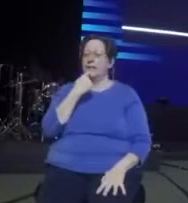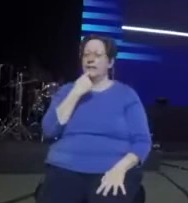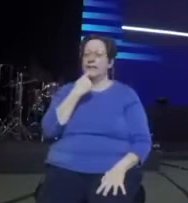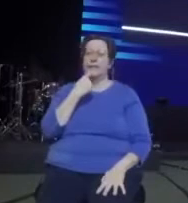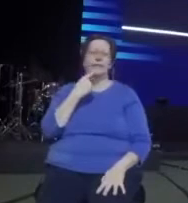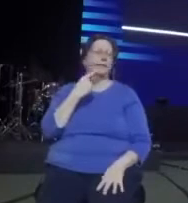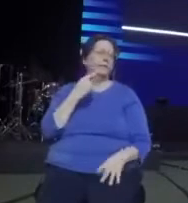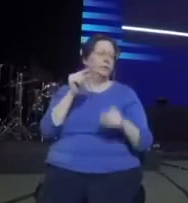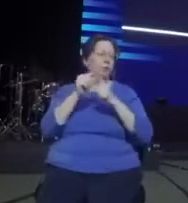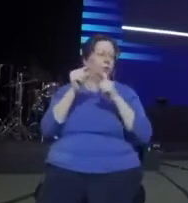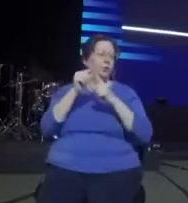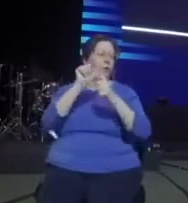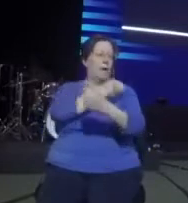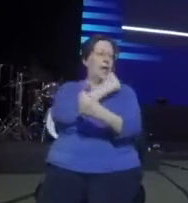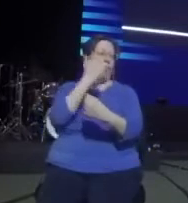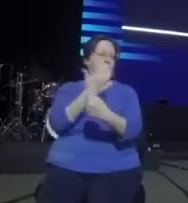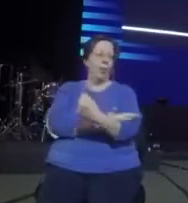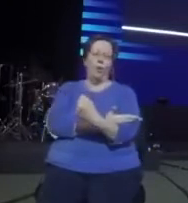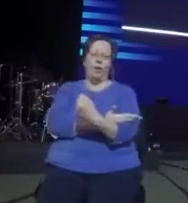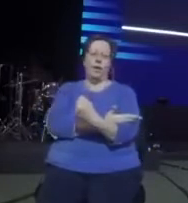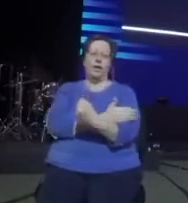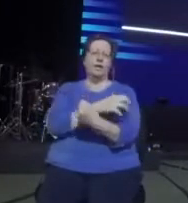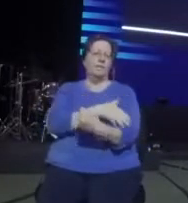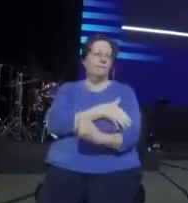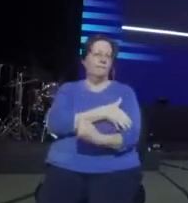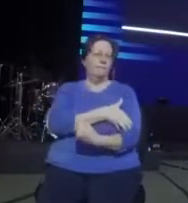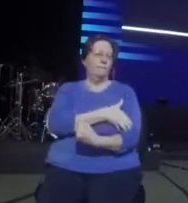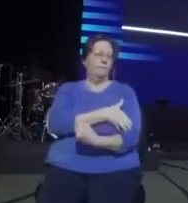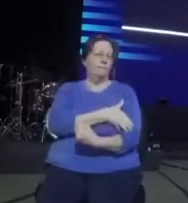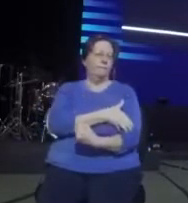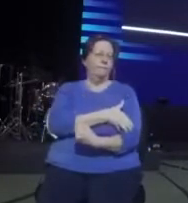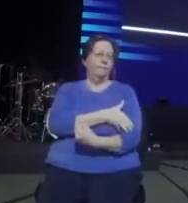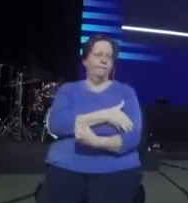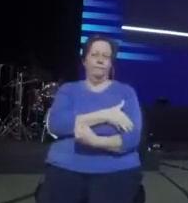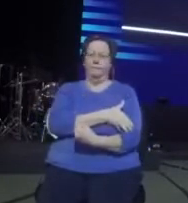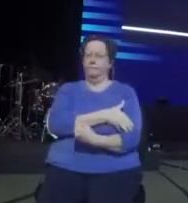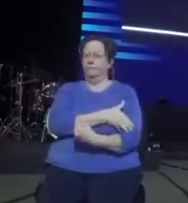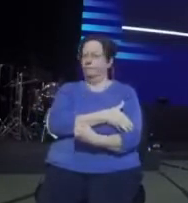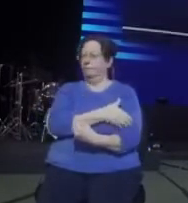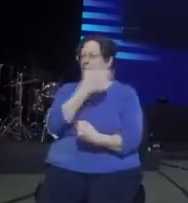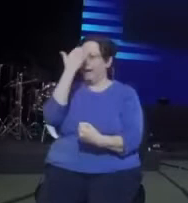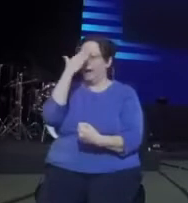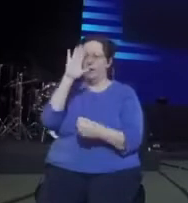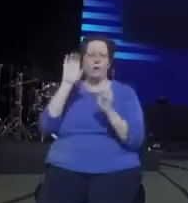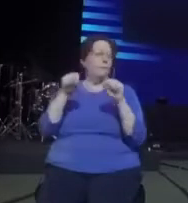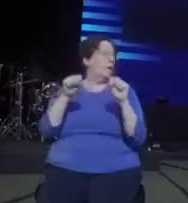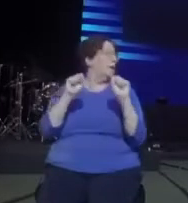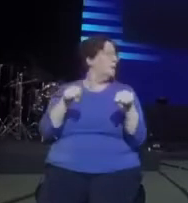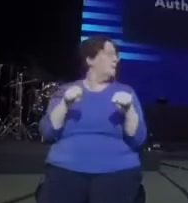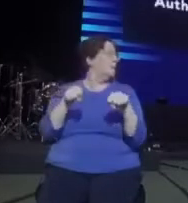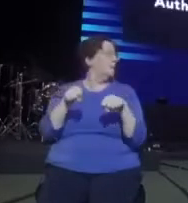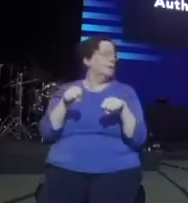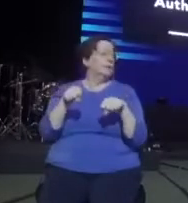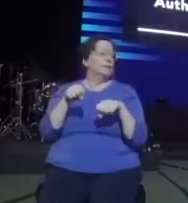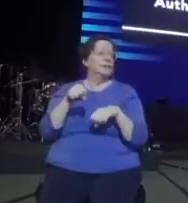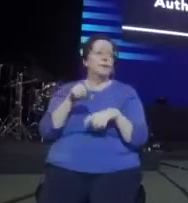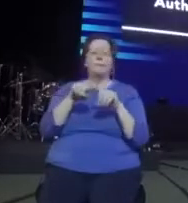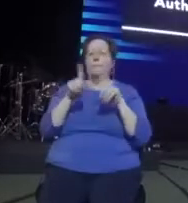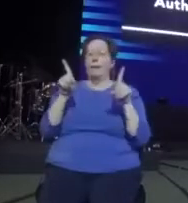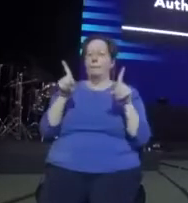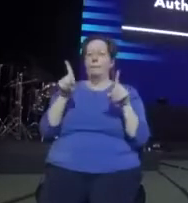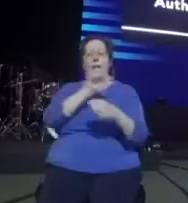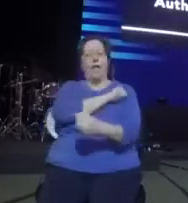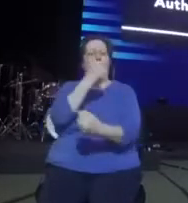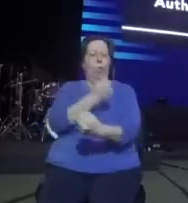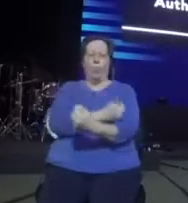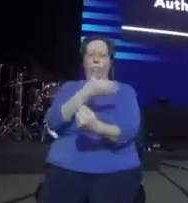a great word, authority. If you could, guys, pop it up. I don't know if you can pop it up or not. I know you're in order and all that stuff.